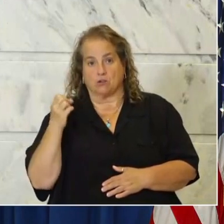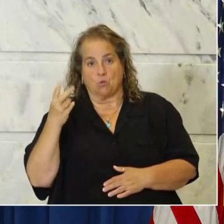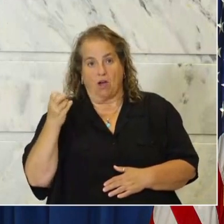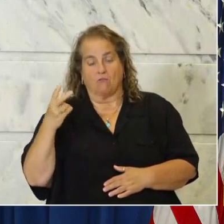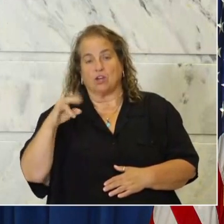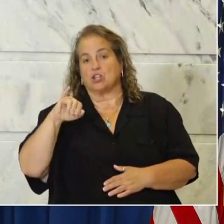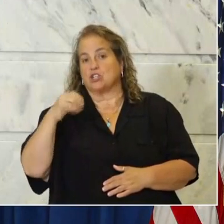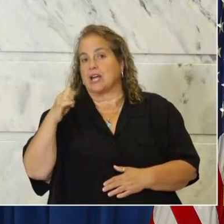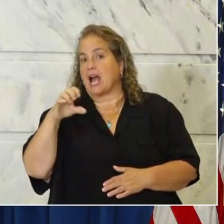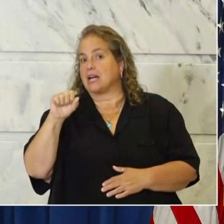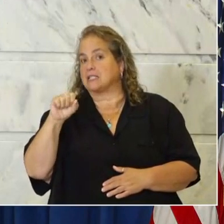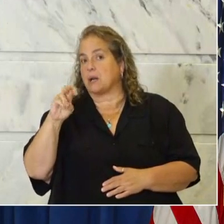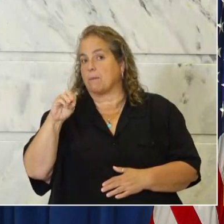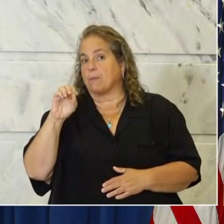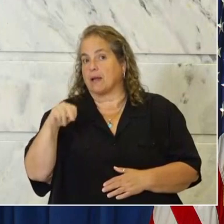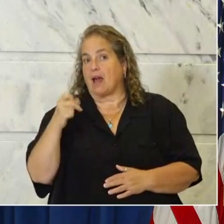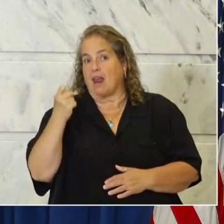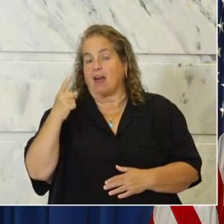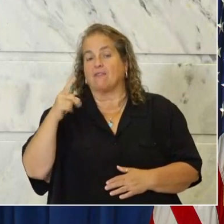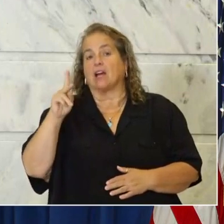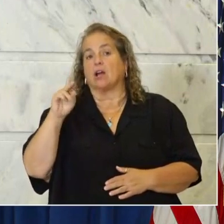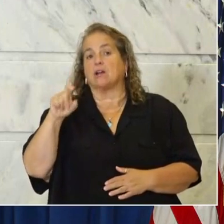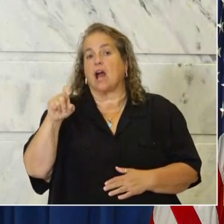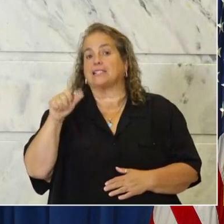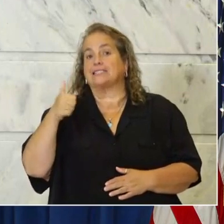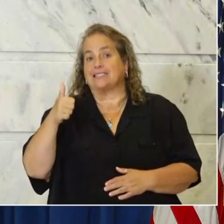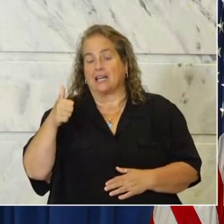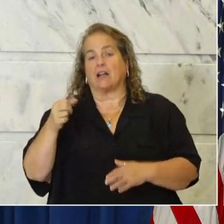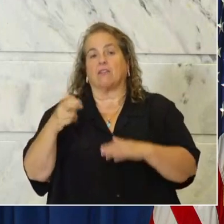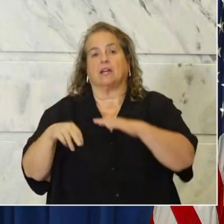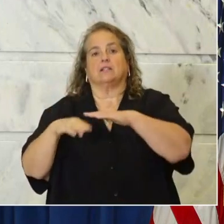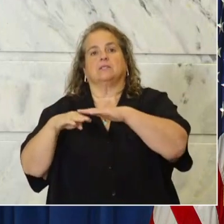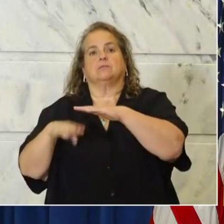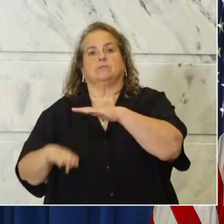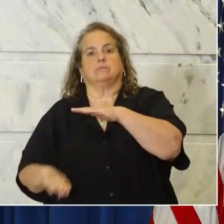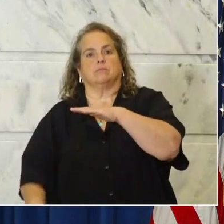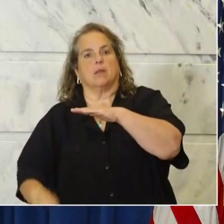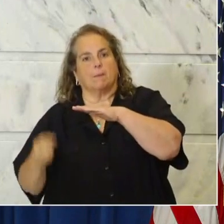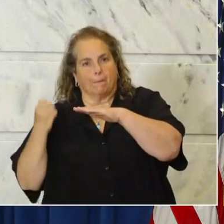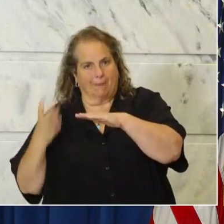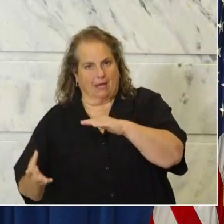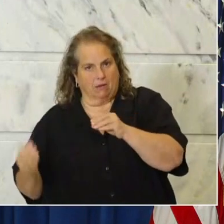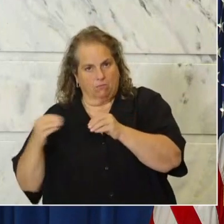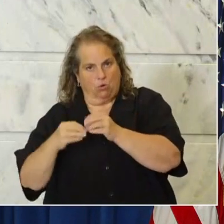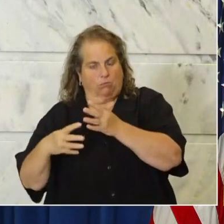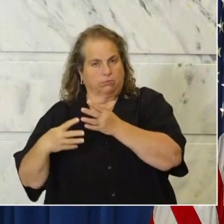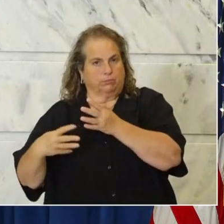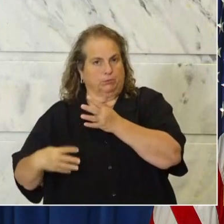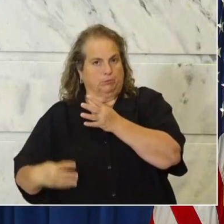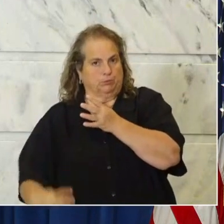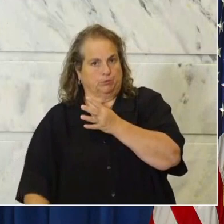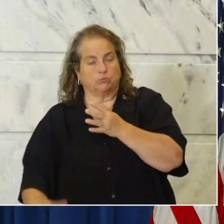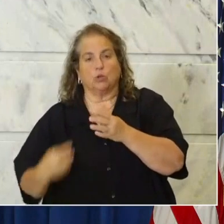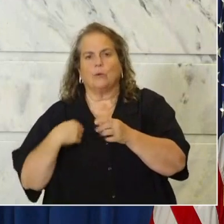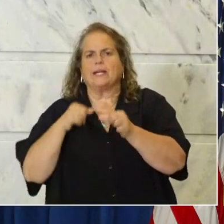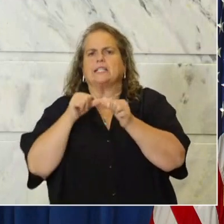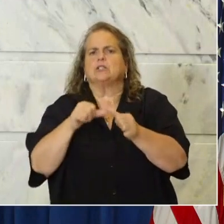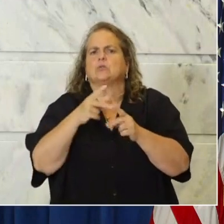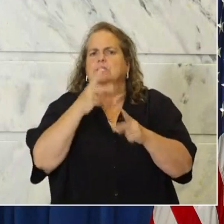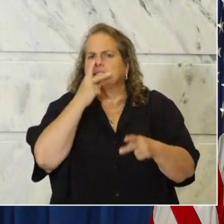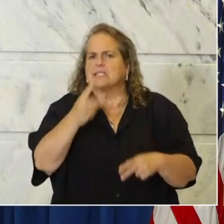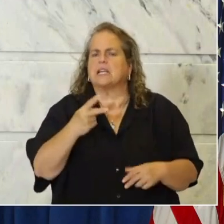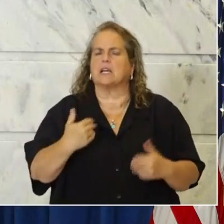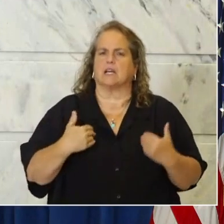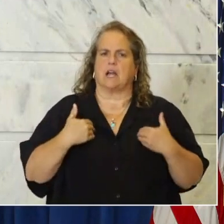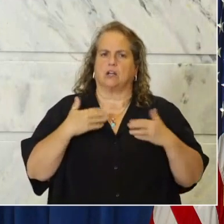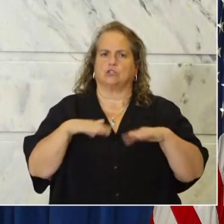Jessamine 11, Knox 10, and a number of others. We continue to see young children